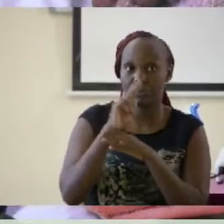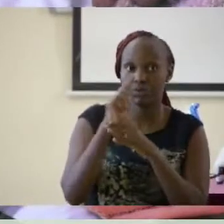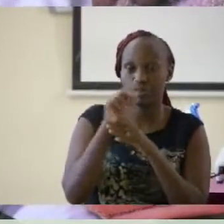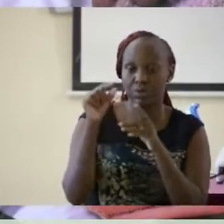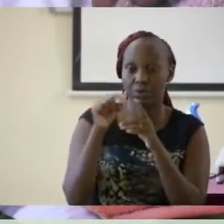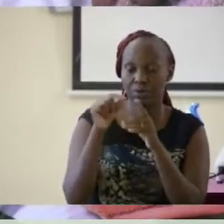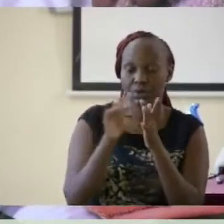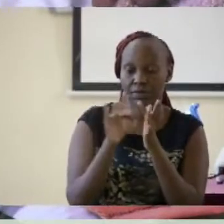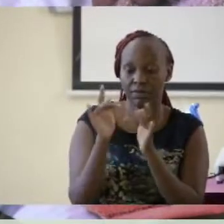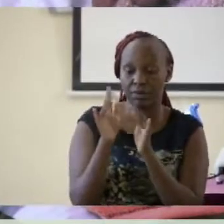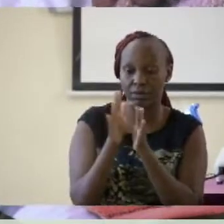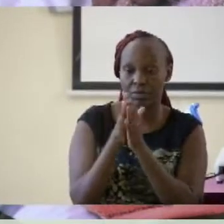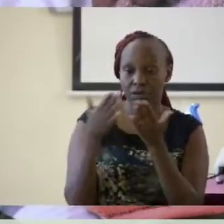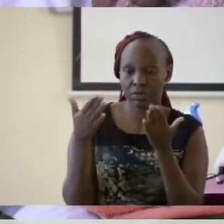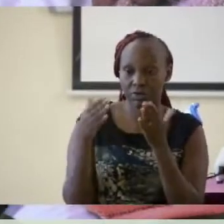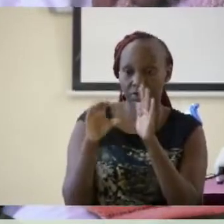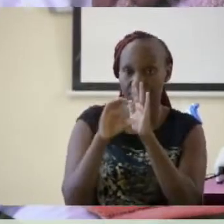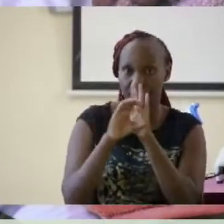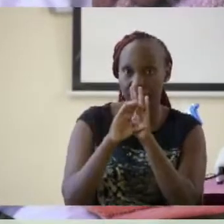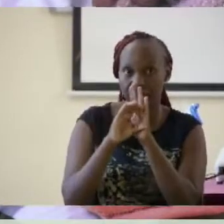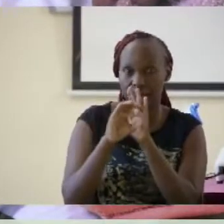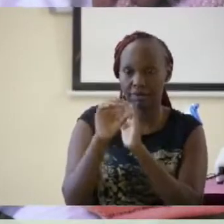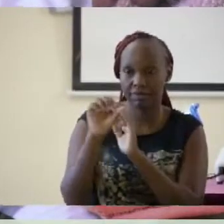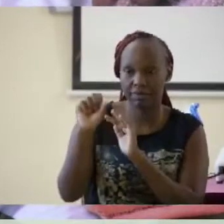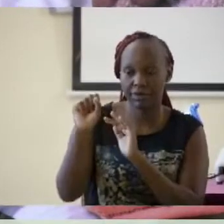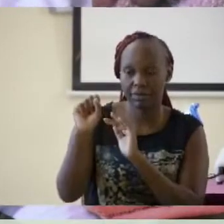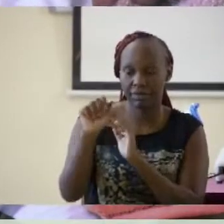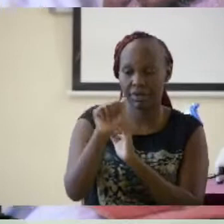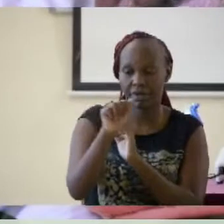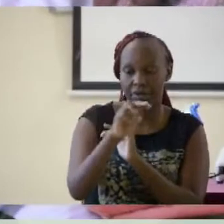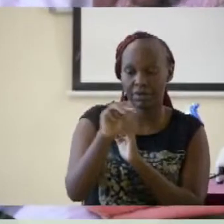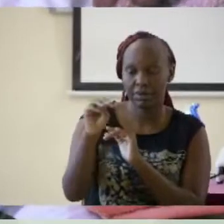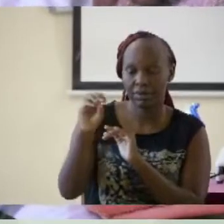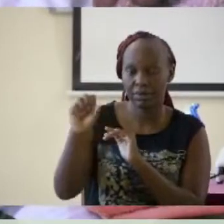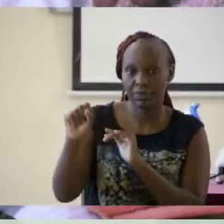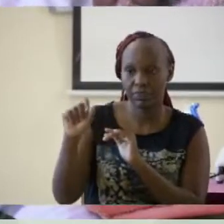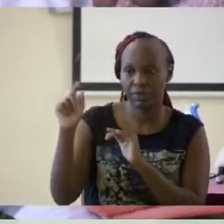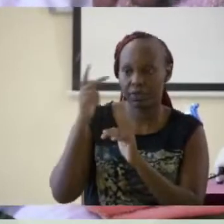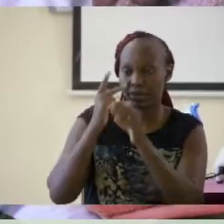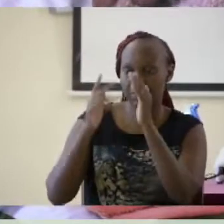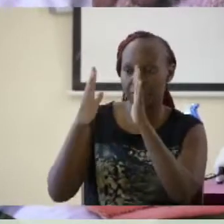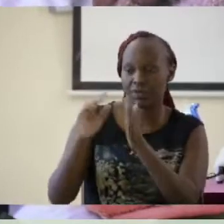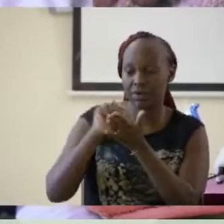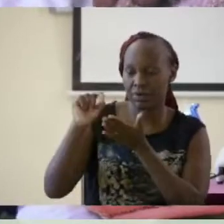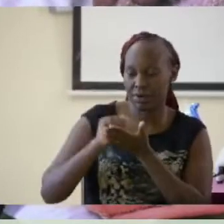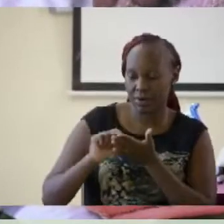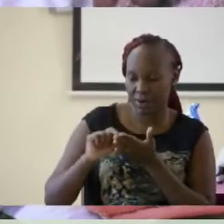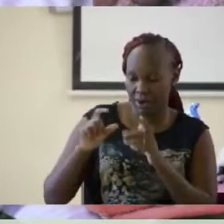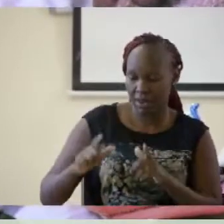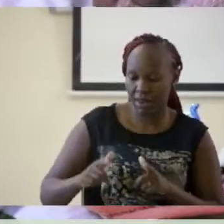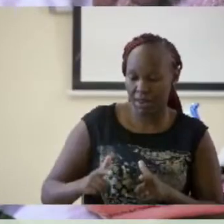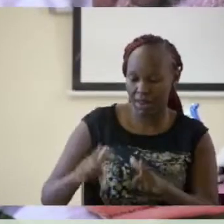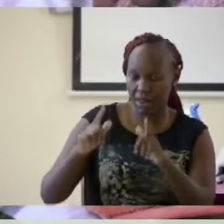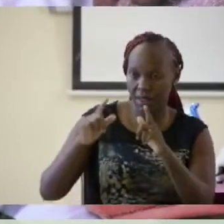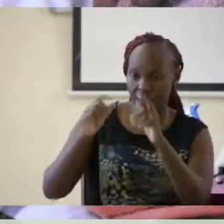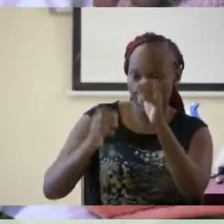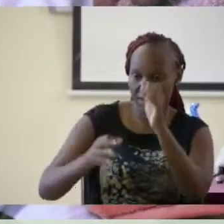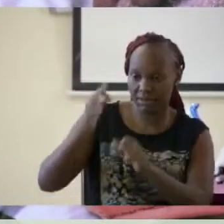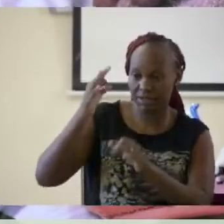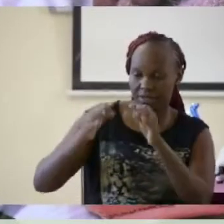Book in chapter 5 of Amos. The prophet writes, but let justice roll on like a